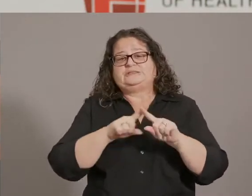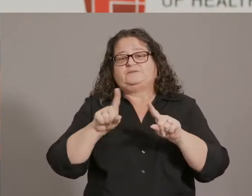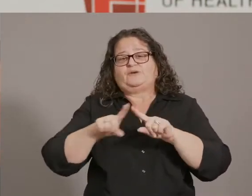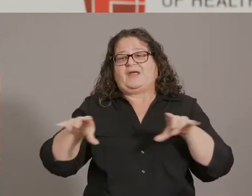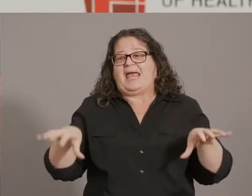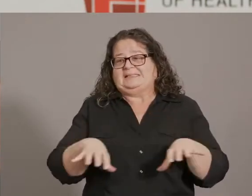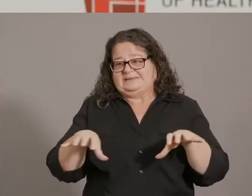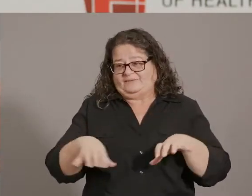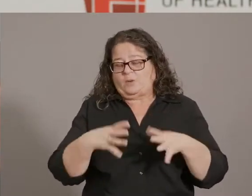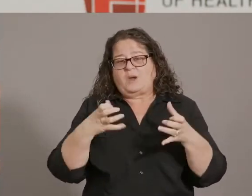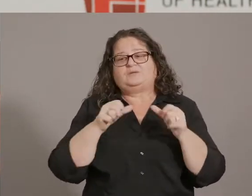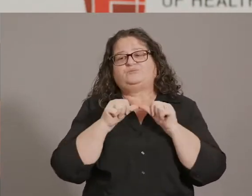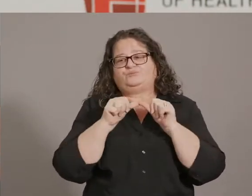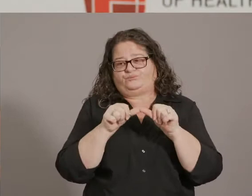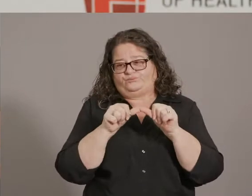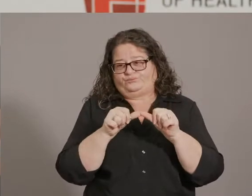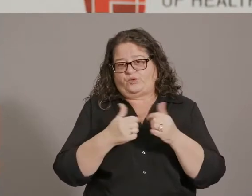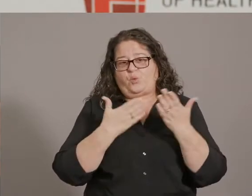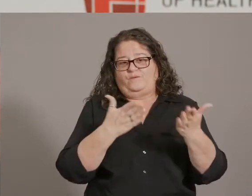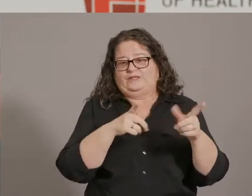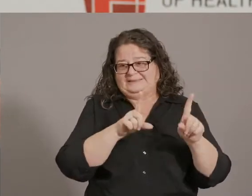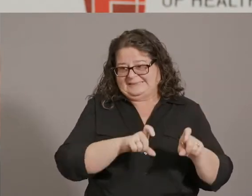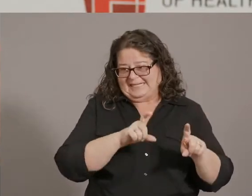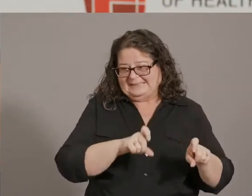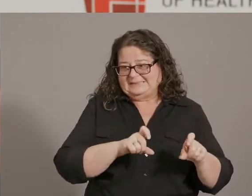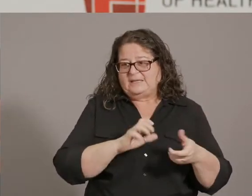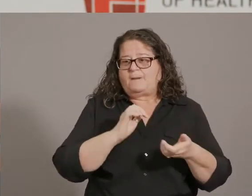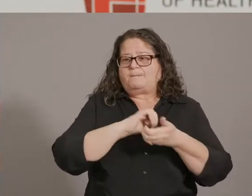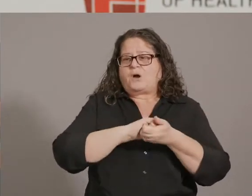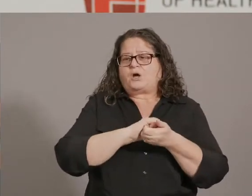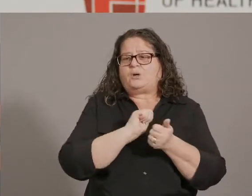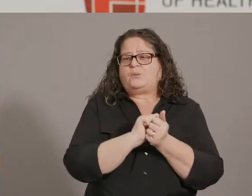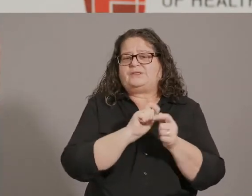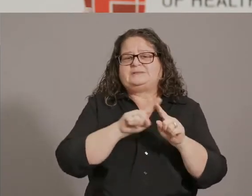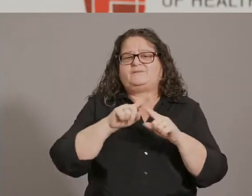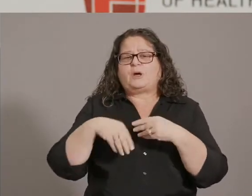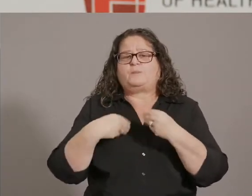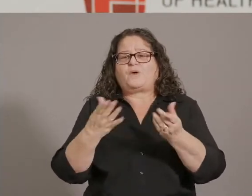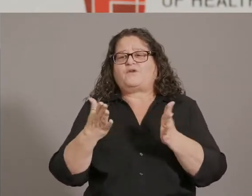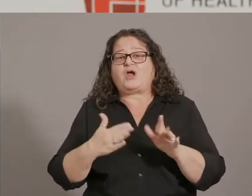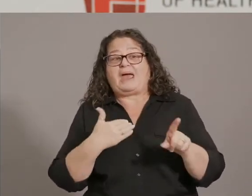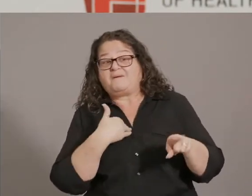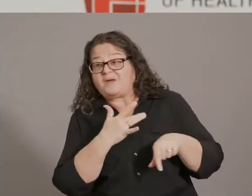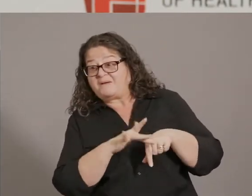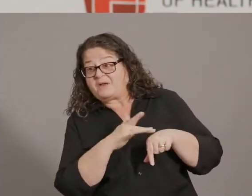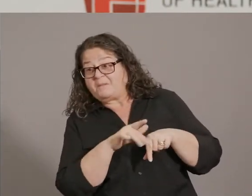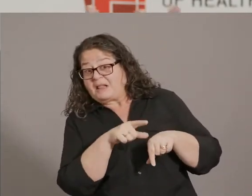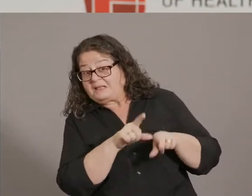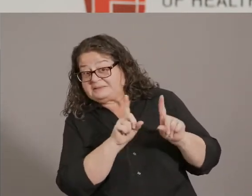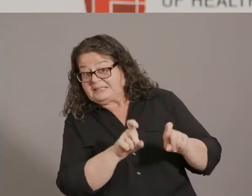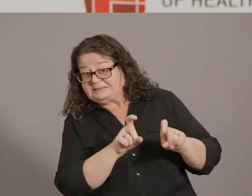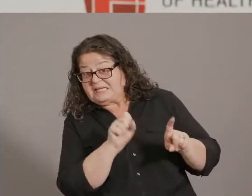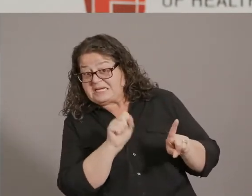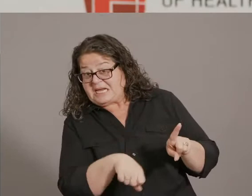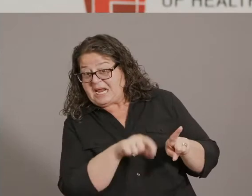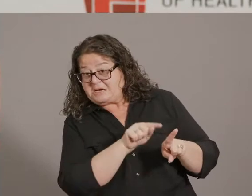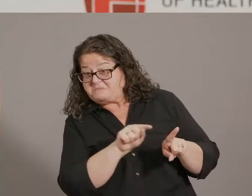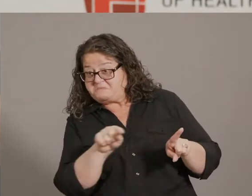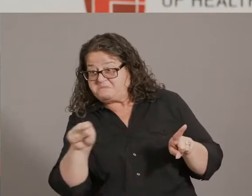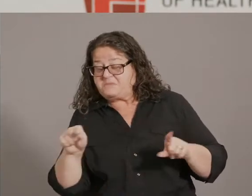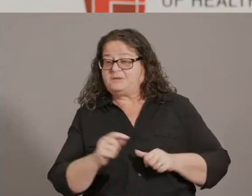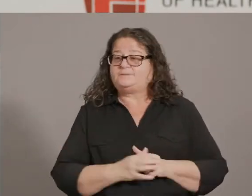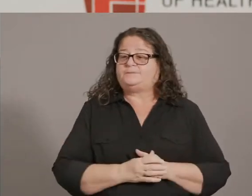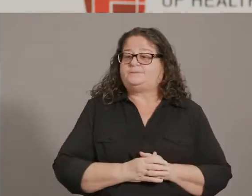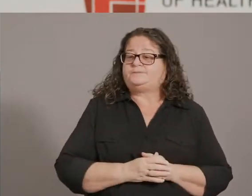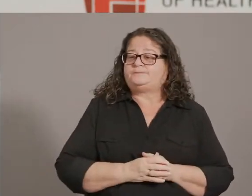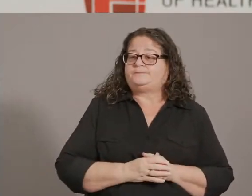we are, partnering with providers to make sure that they have capacity, that we've got, additional resources for people to